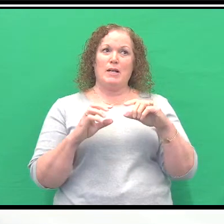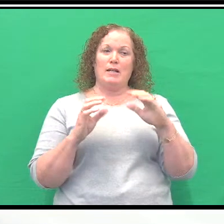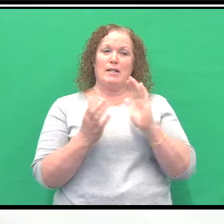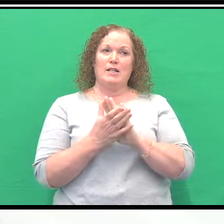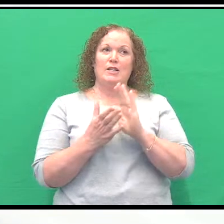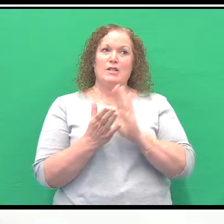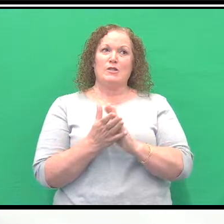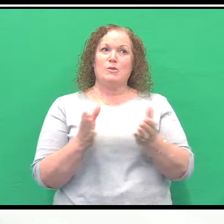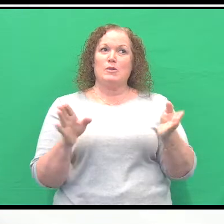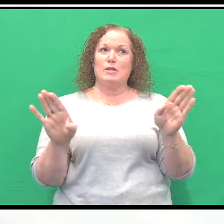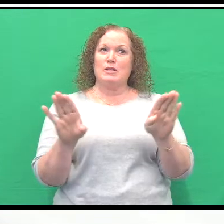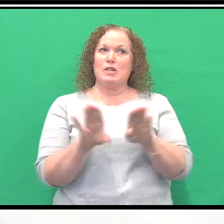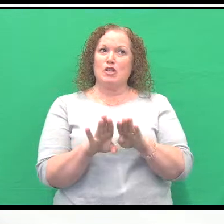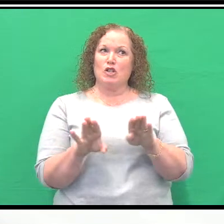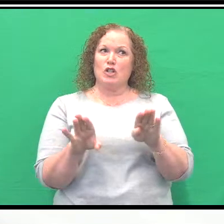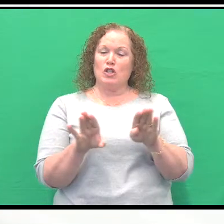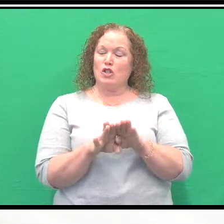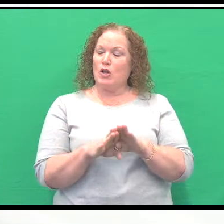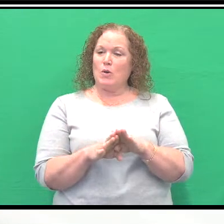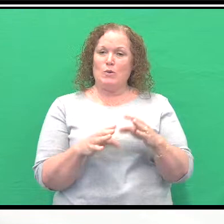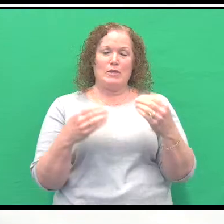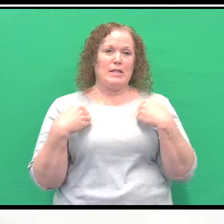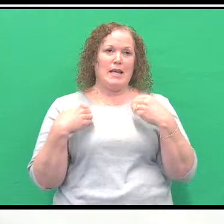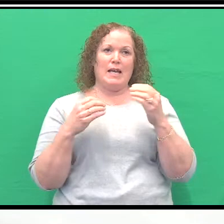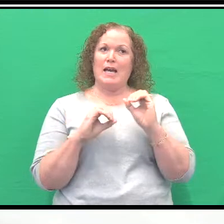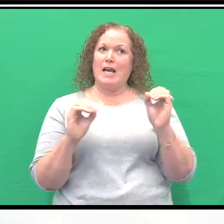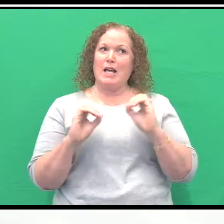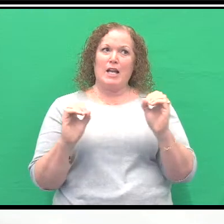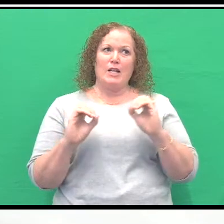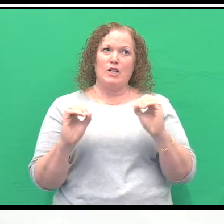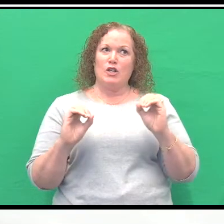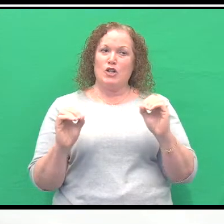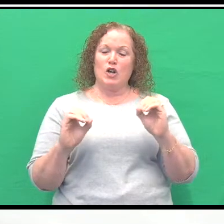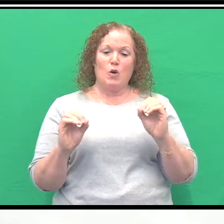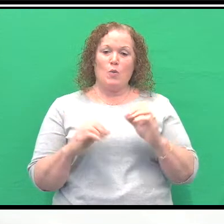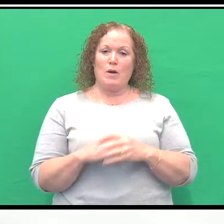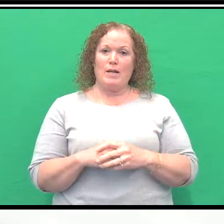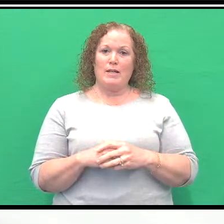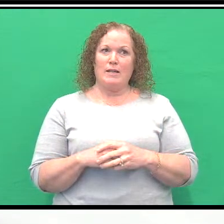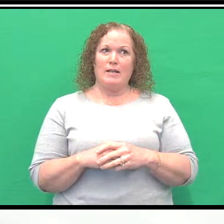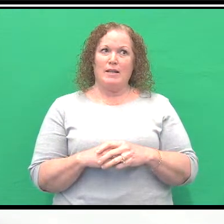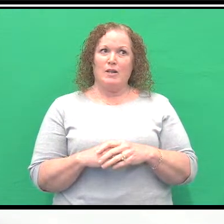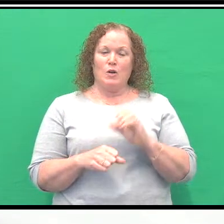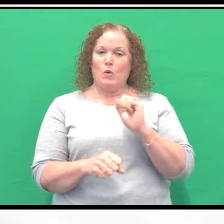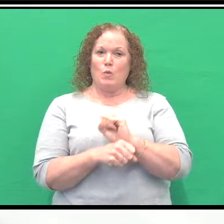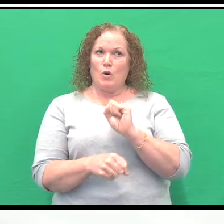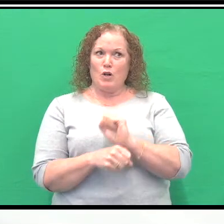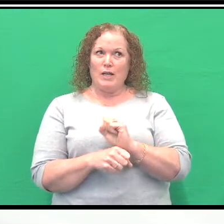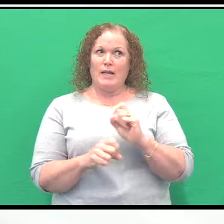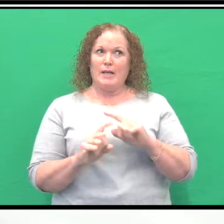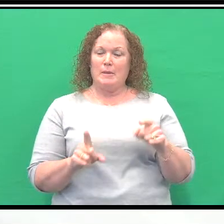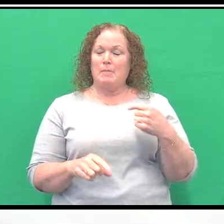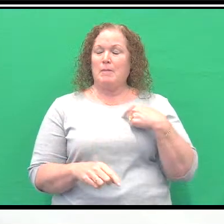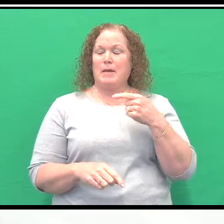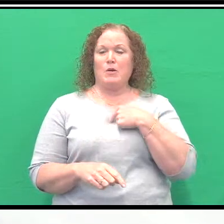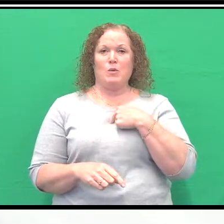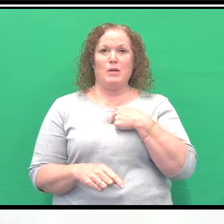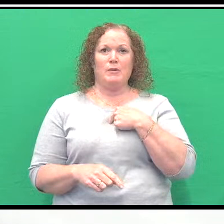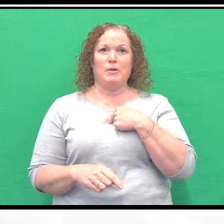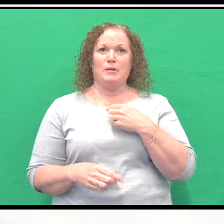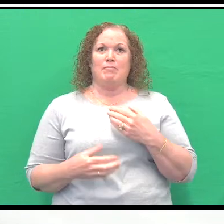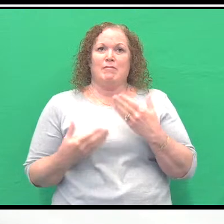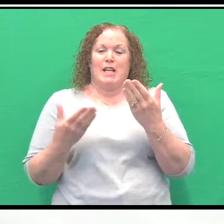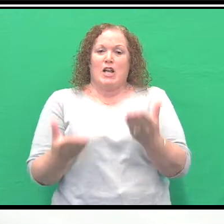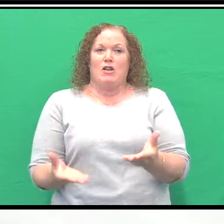nobody physically on their premises. But we were serving food and loading buses and, just working